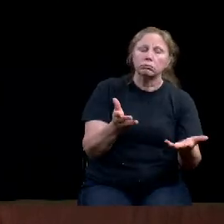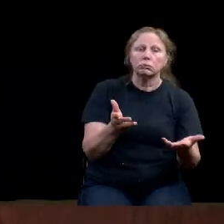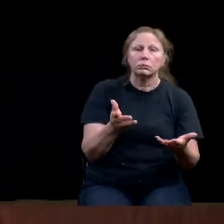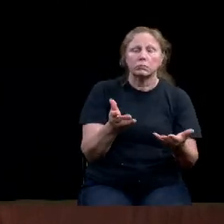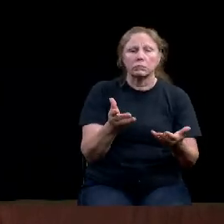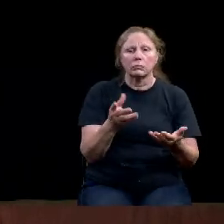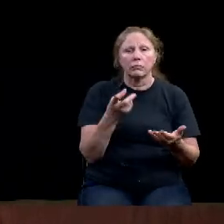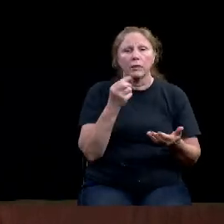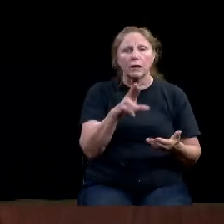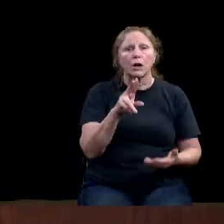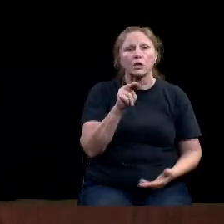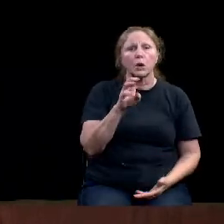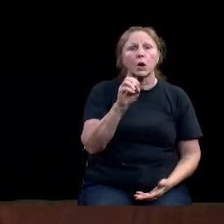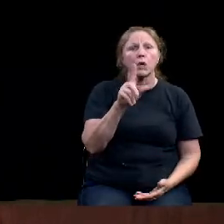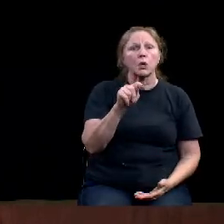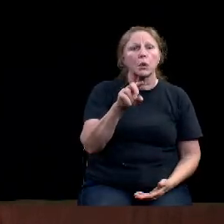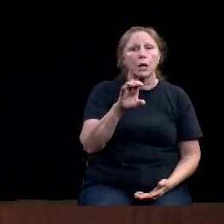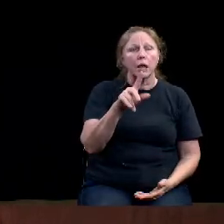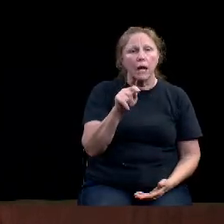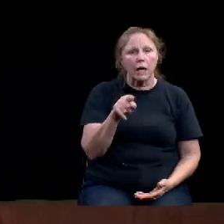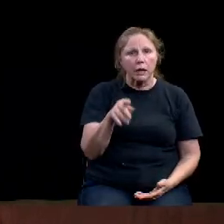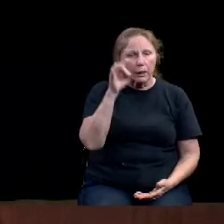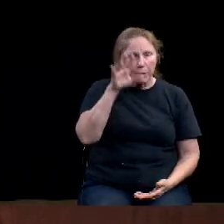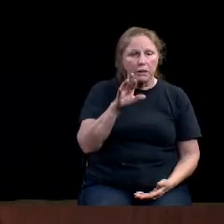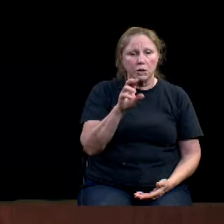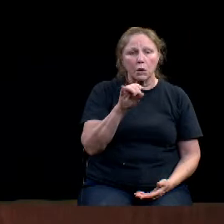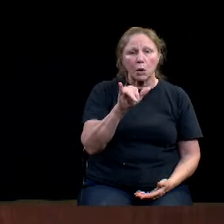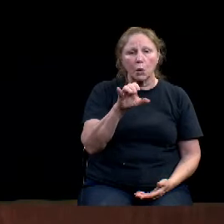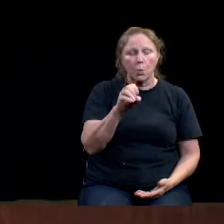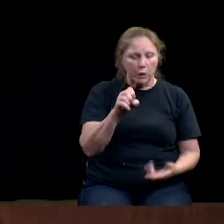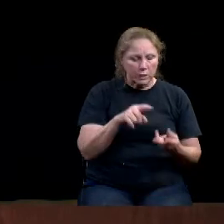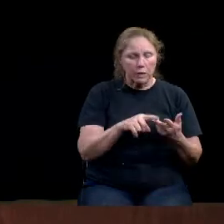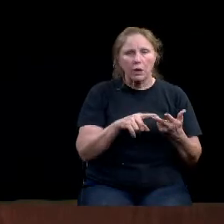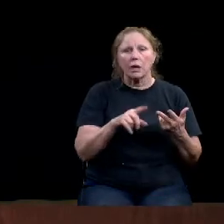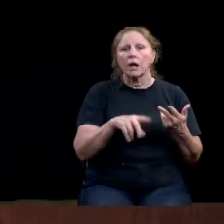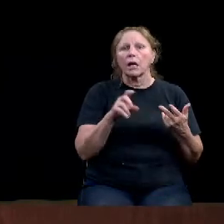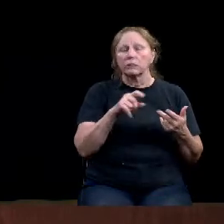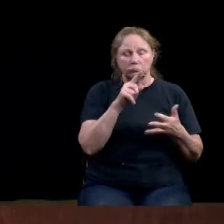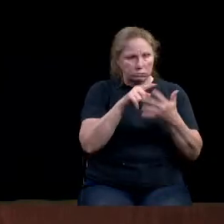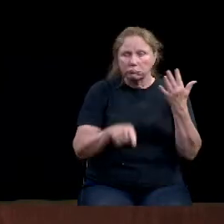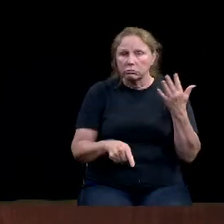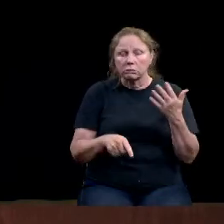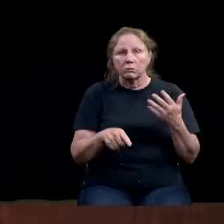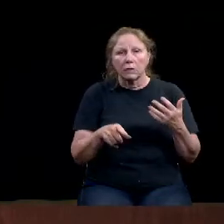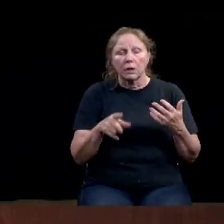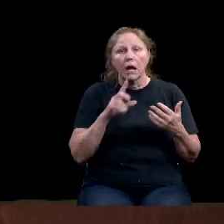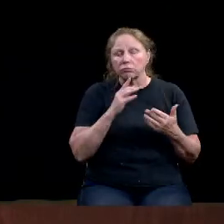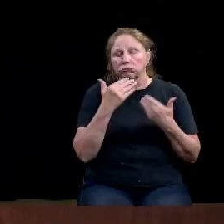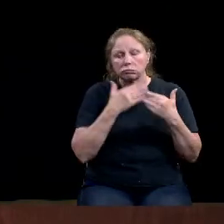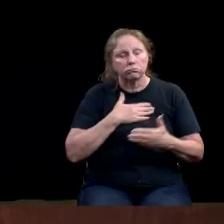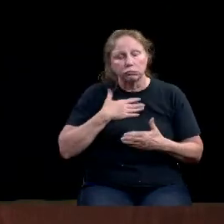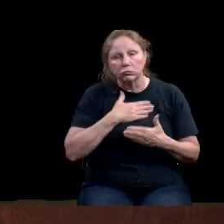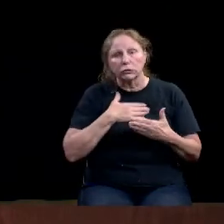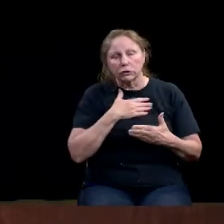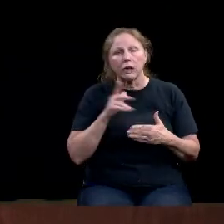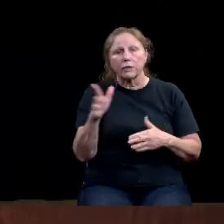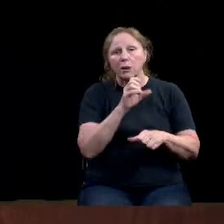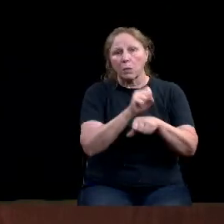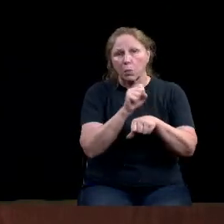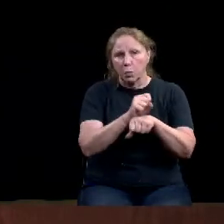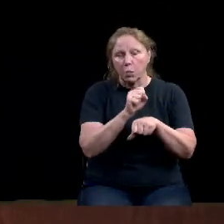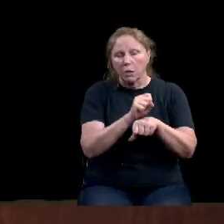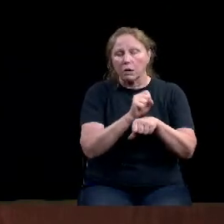appreciate their efforts and their continuation to be in public service. I think it's a great thing. And last,